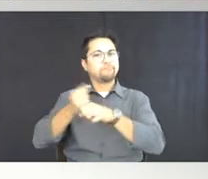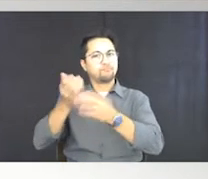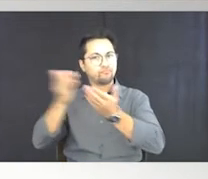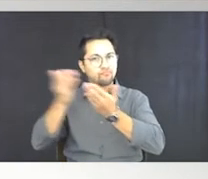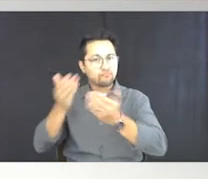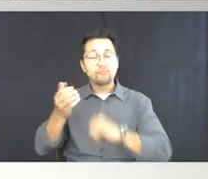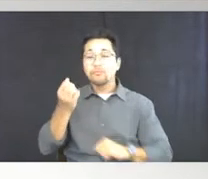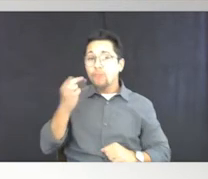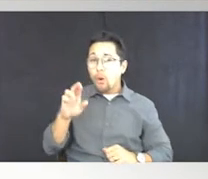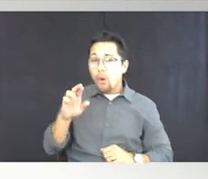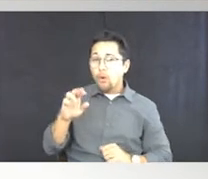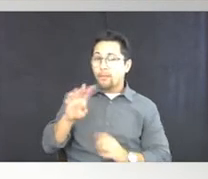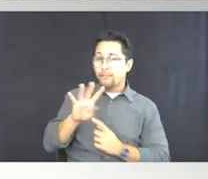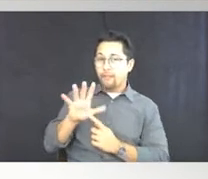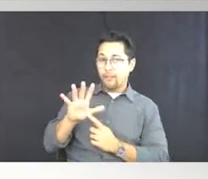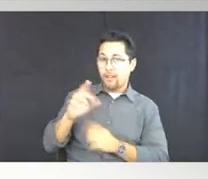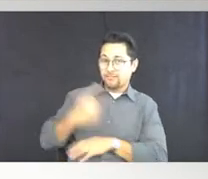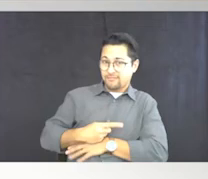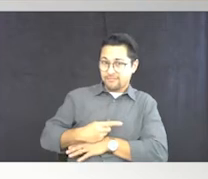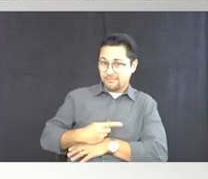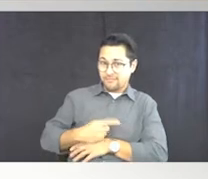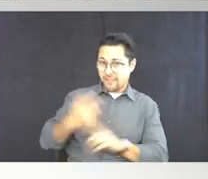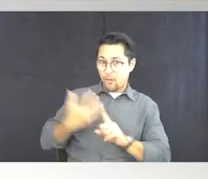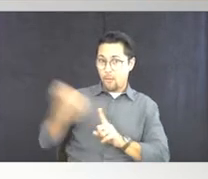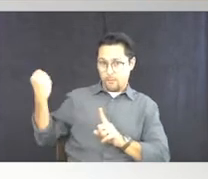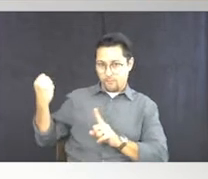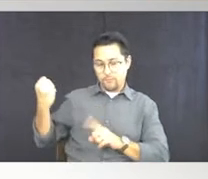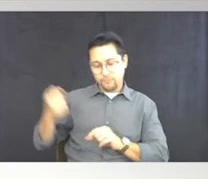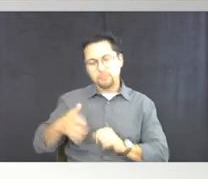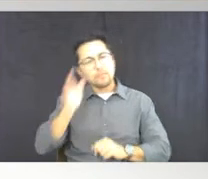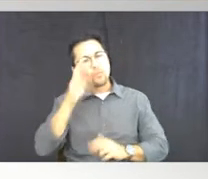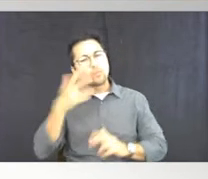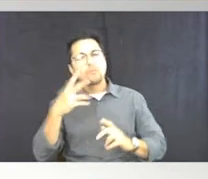Or it's a 45-day removal, which we'll talk about.